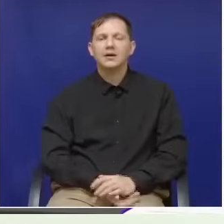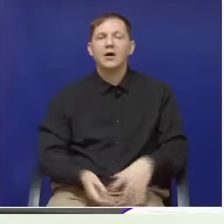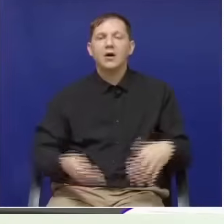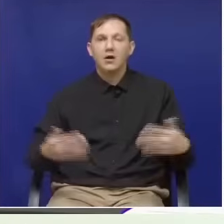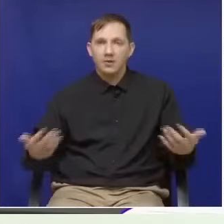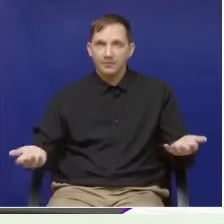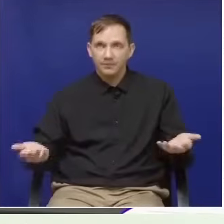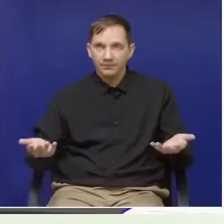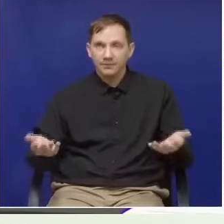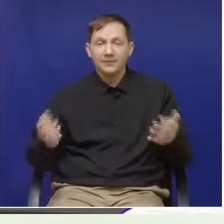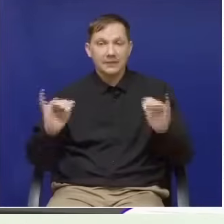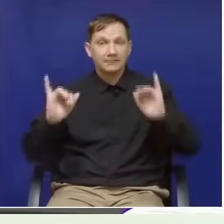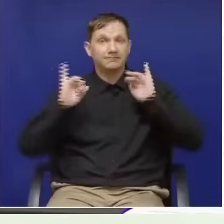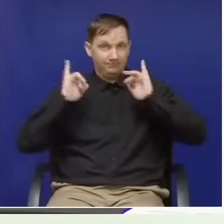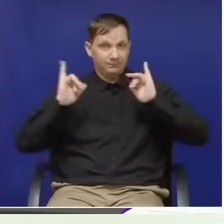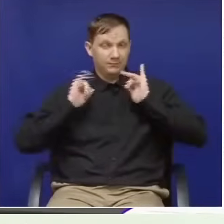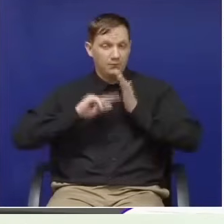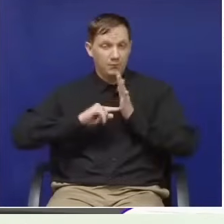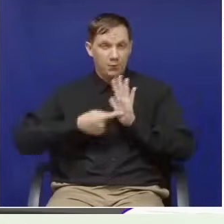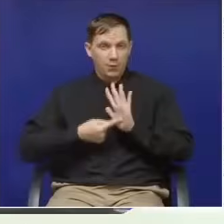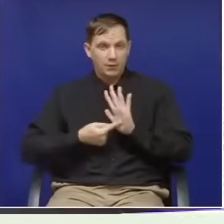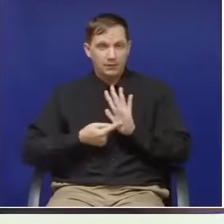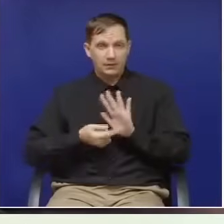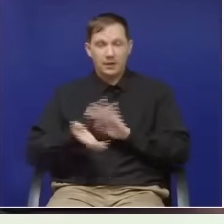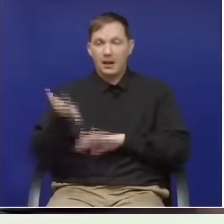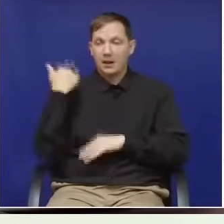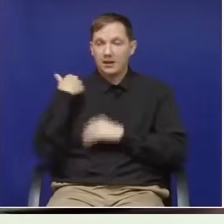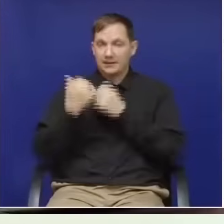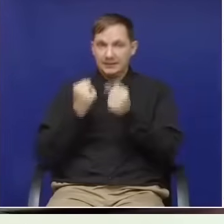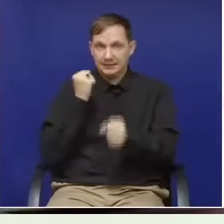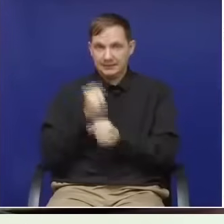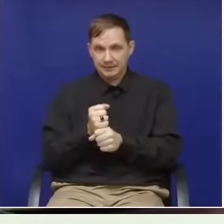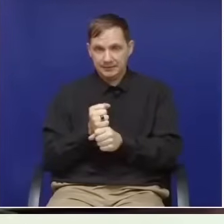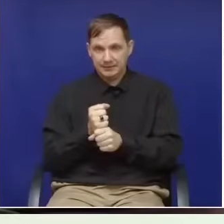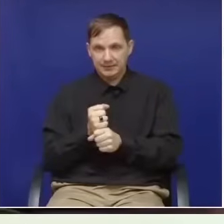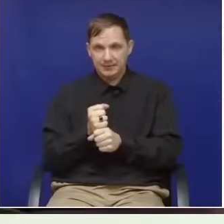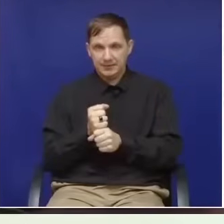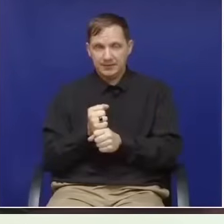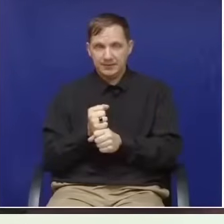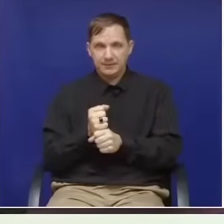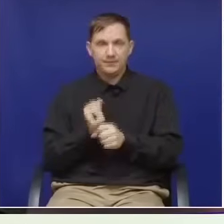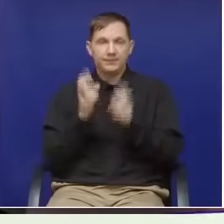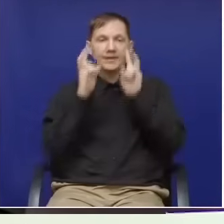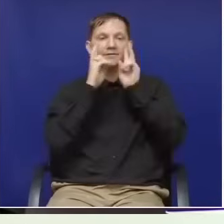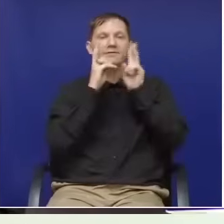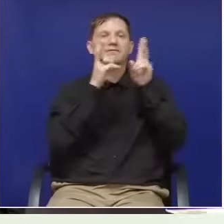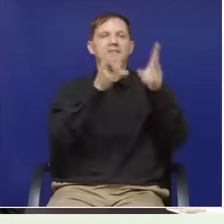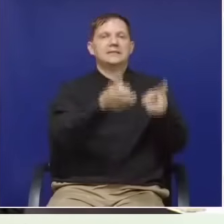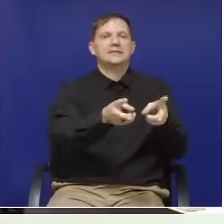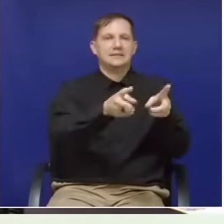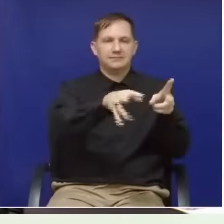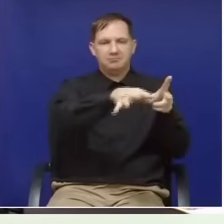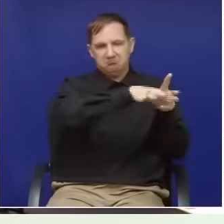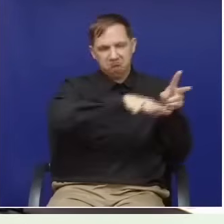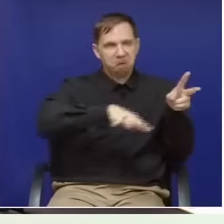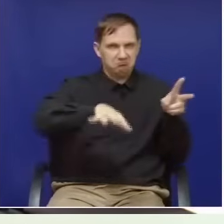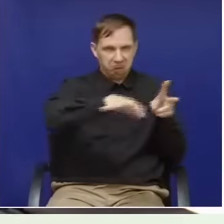On a serious note, last year we visited this base with the